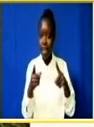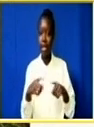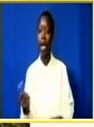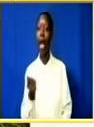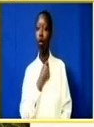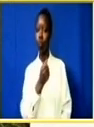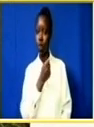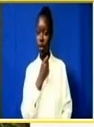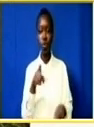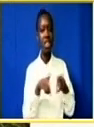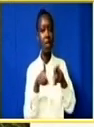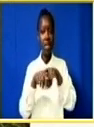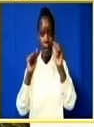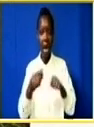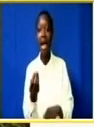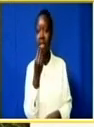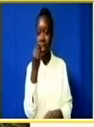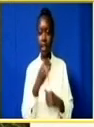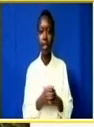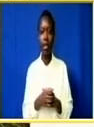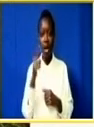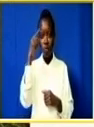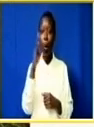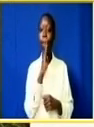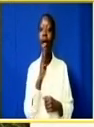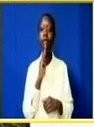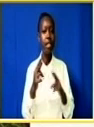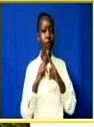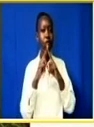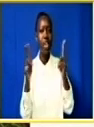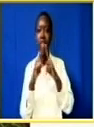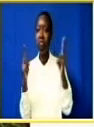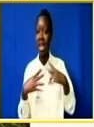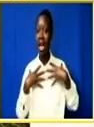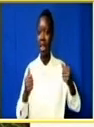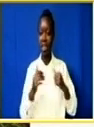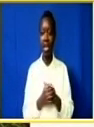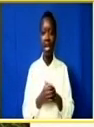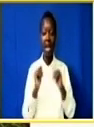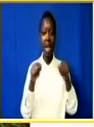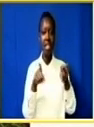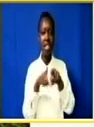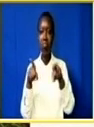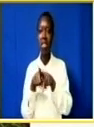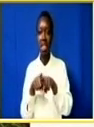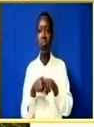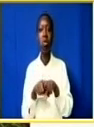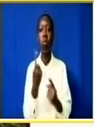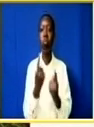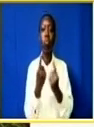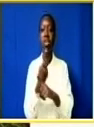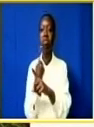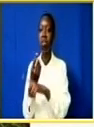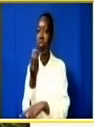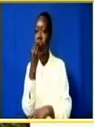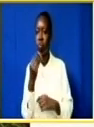You can cook the sweet potatoes for breakfast. Mm-hmm. And they're very healthy, by the way. Mm, can I actually even make mokimo with it? Oh. Mm? Okay. They're